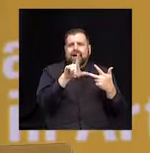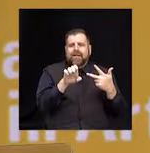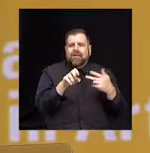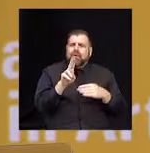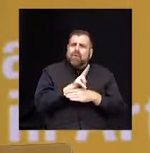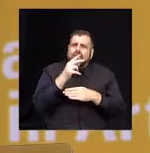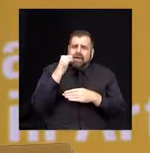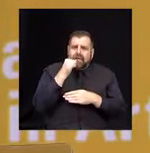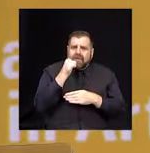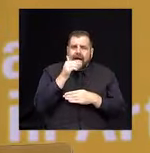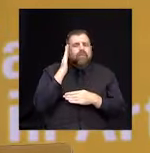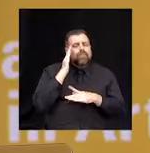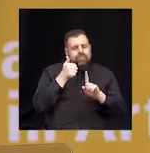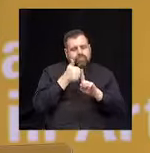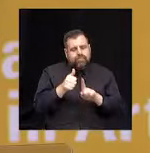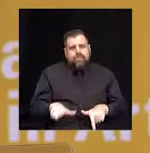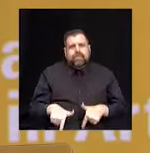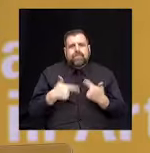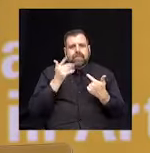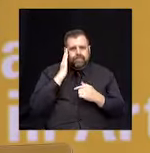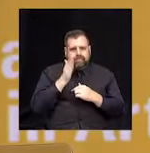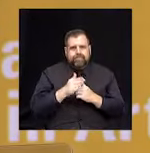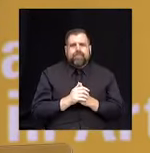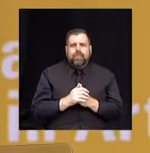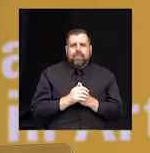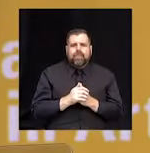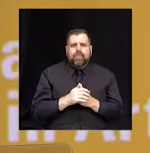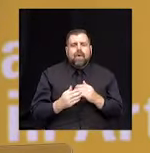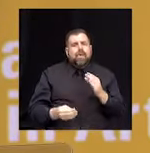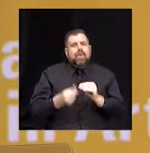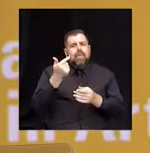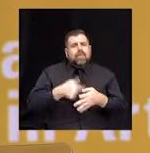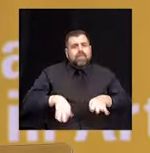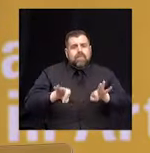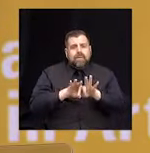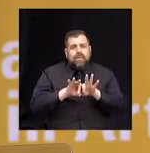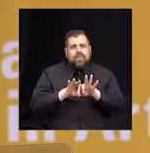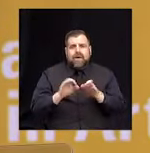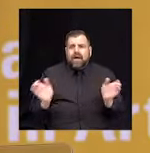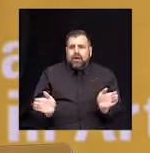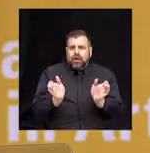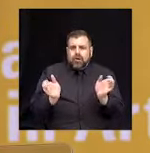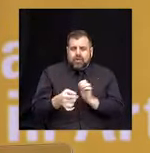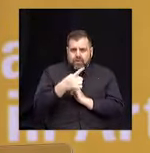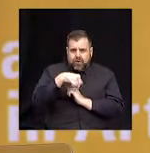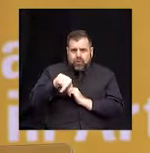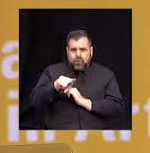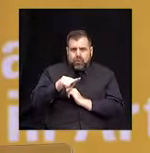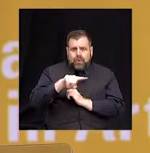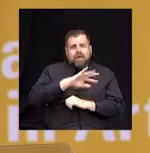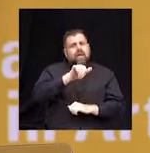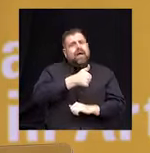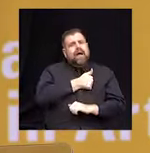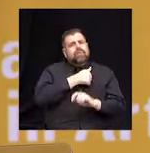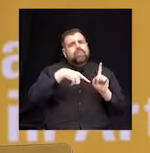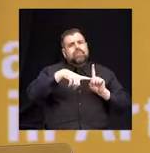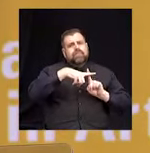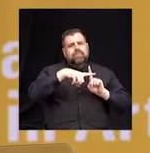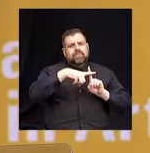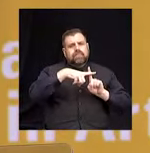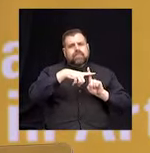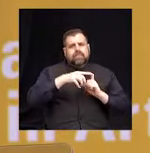difference in your life. Most importantly, I encourage you to maintain a positive attitude along the